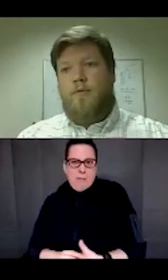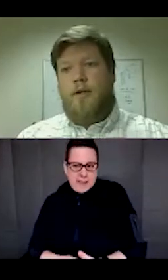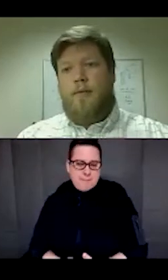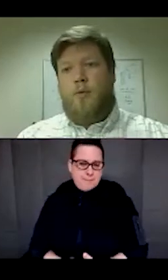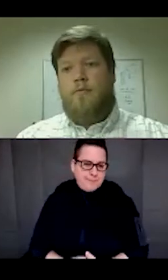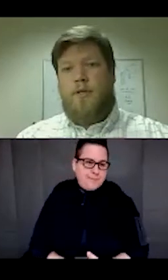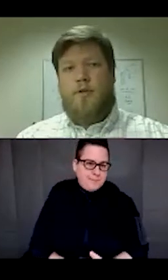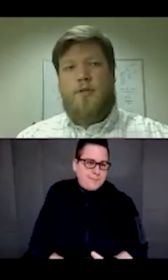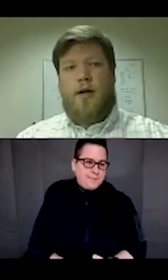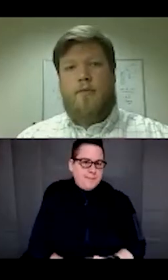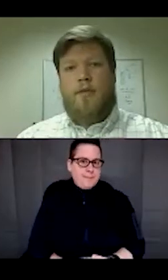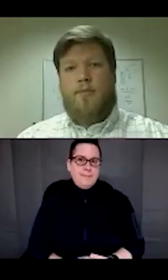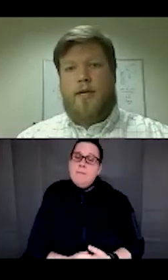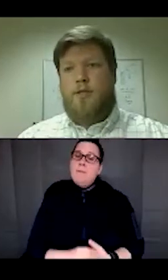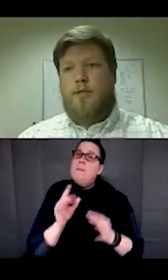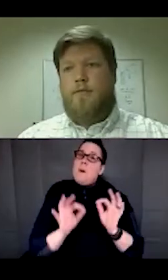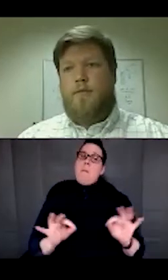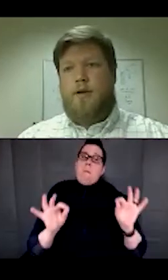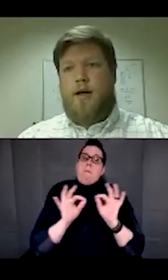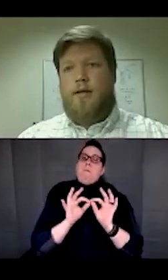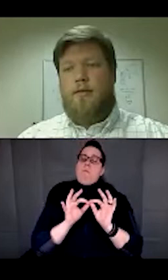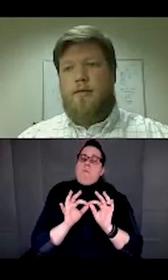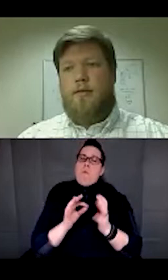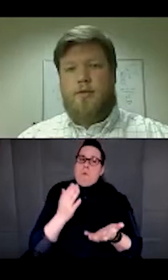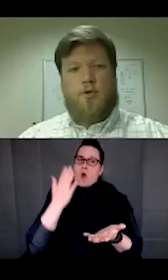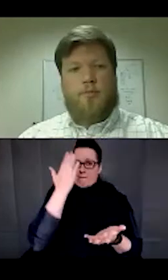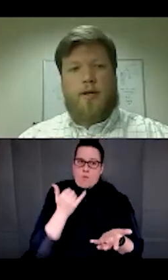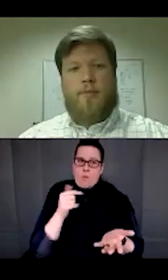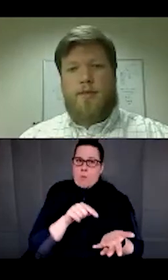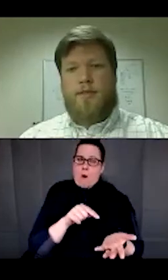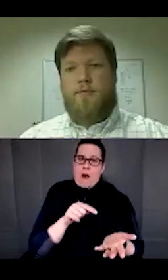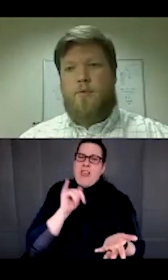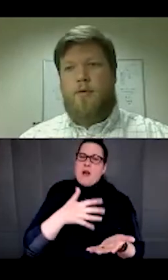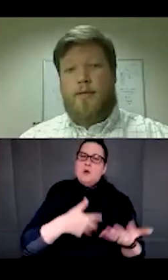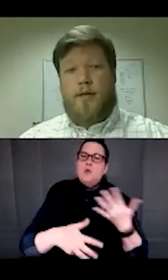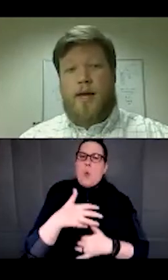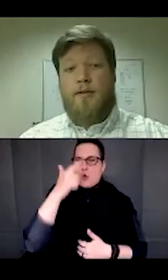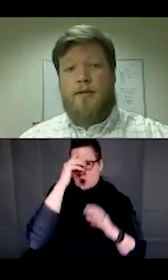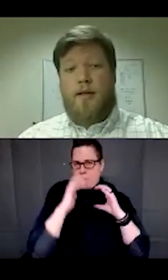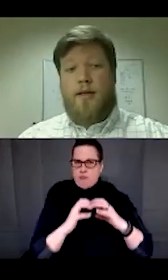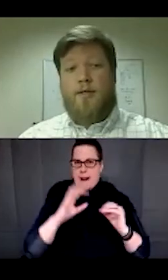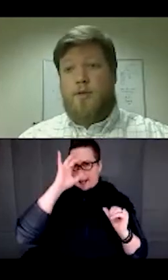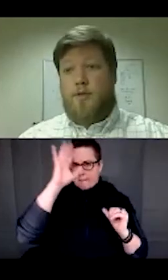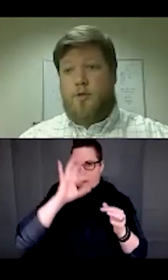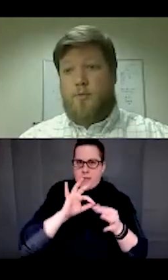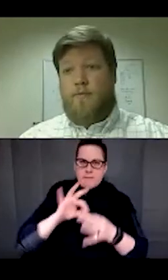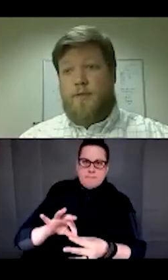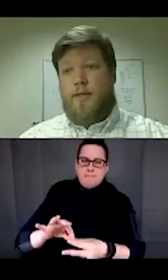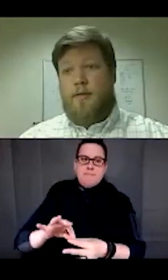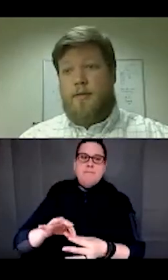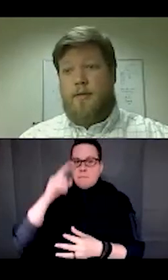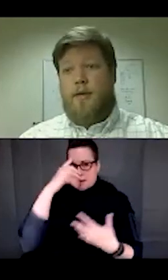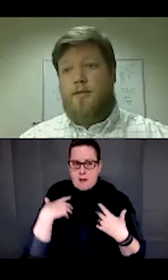One of the important features of the implications of the social brain hypothesis for mental health is also in social